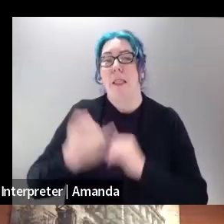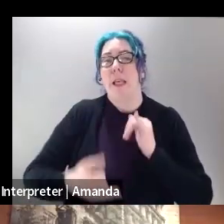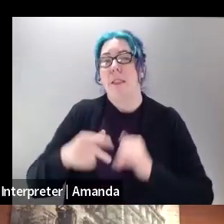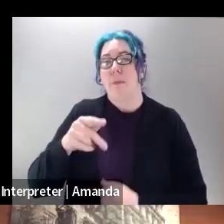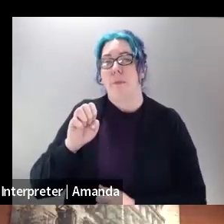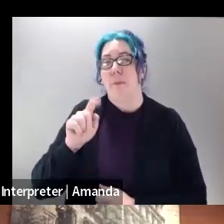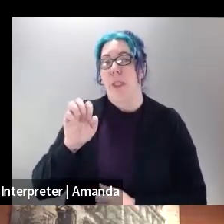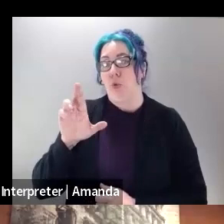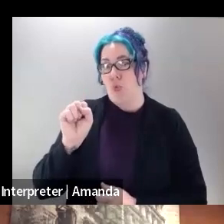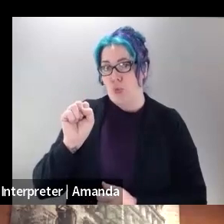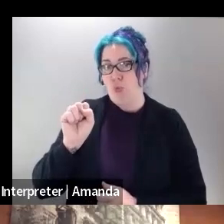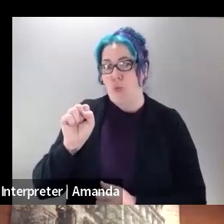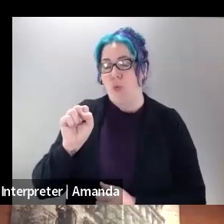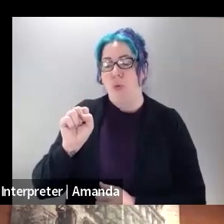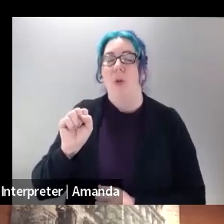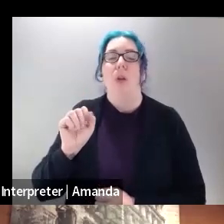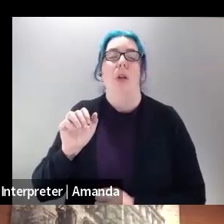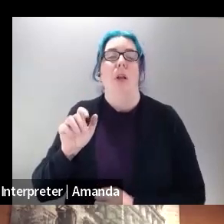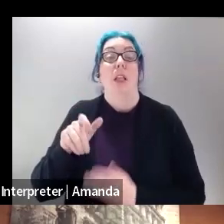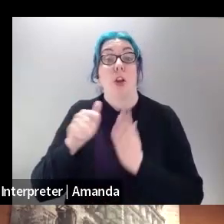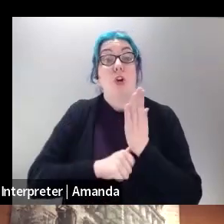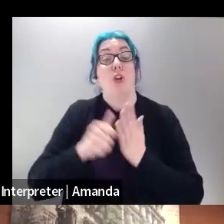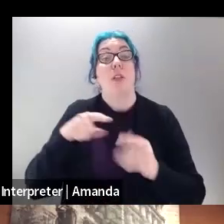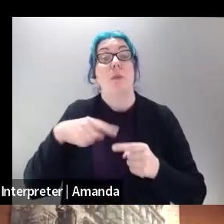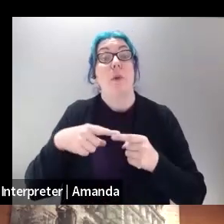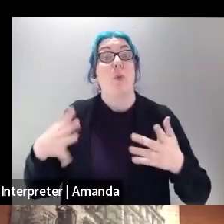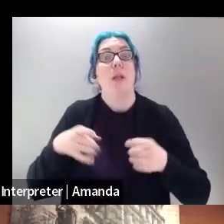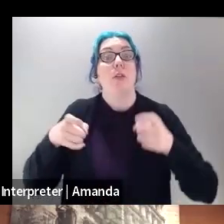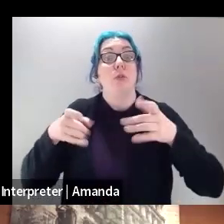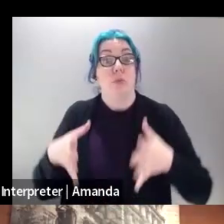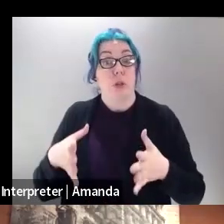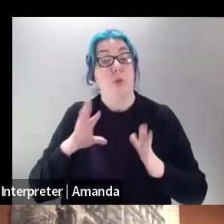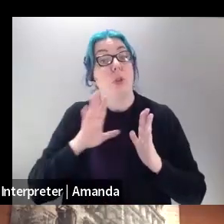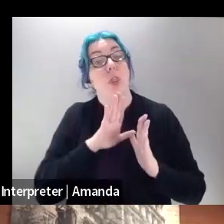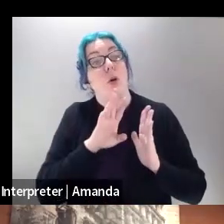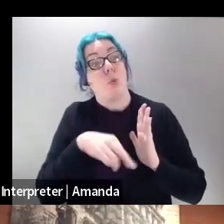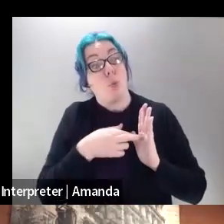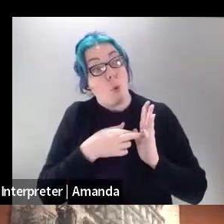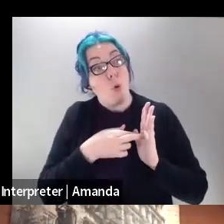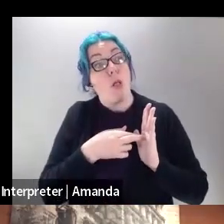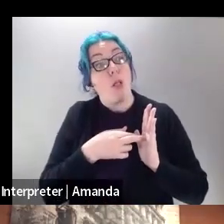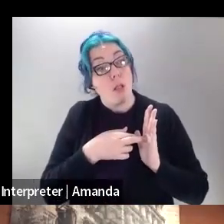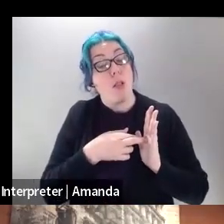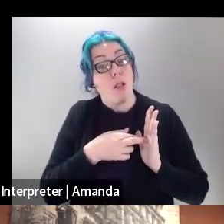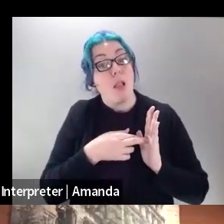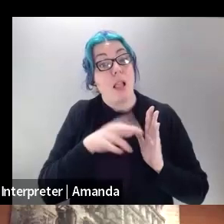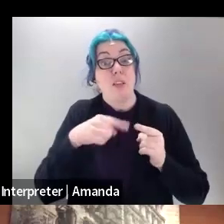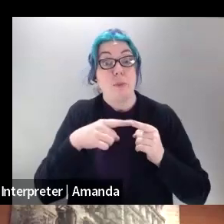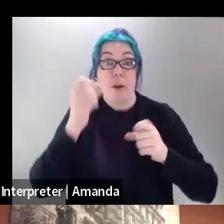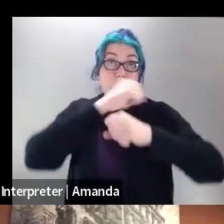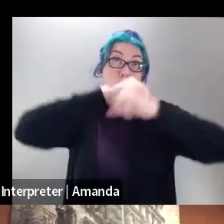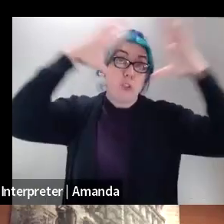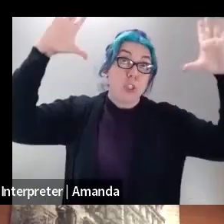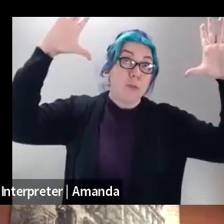it's about the role of the director being decentered from the idea of vision and moving towards listening